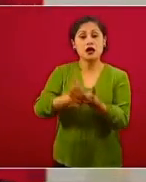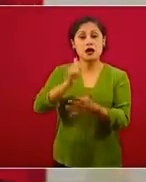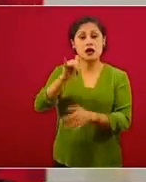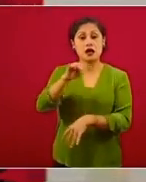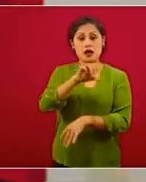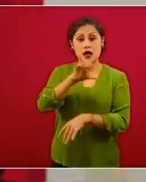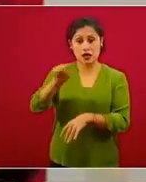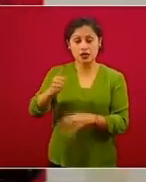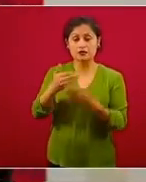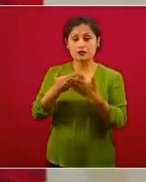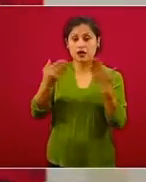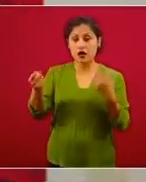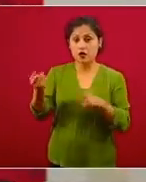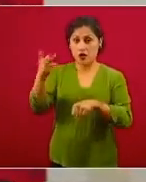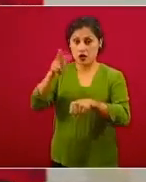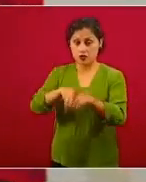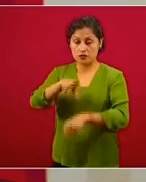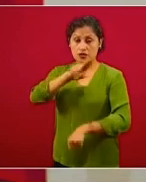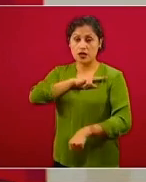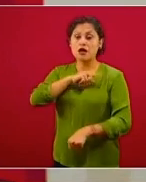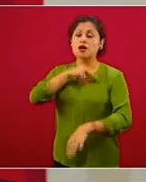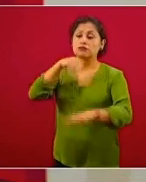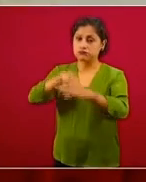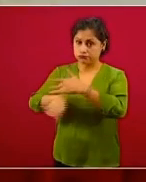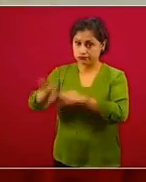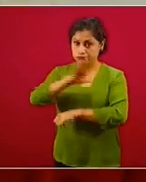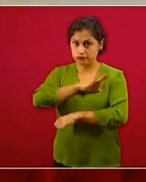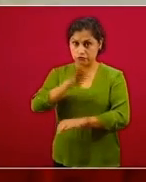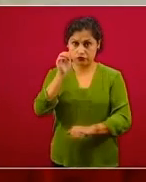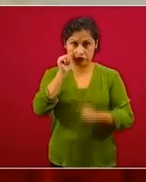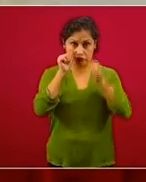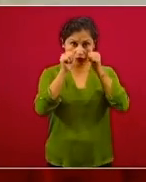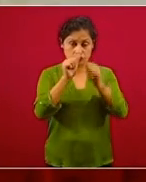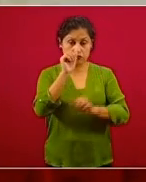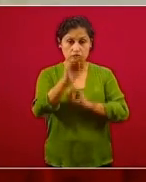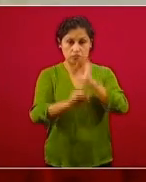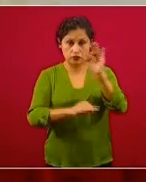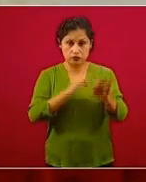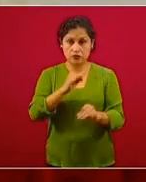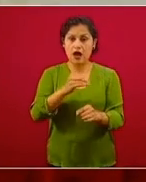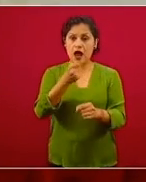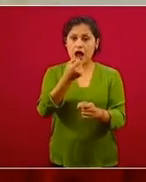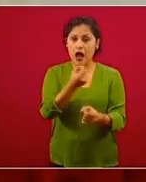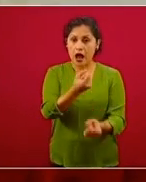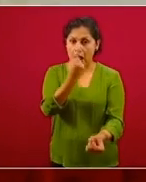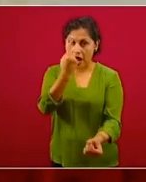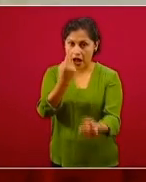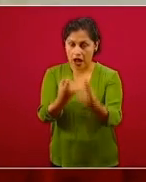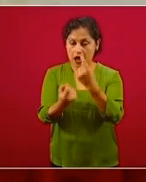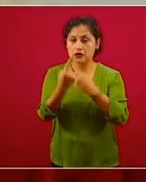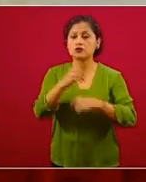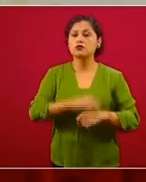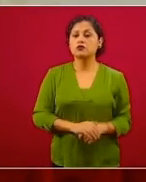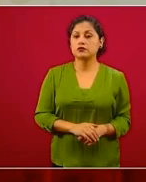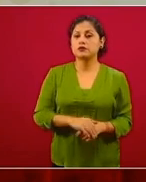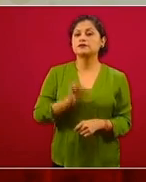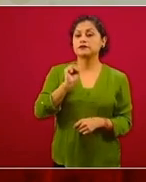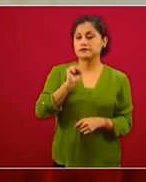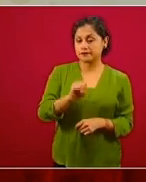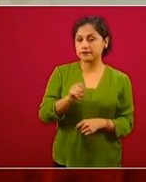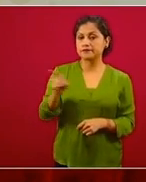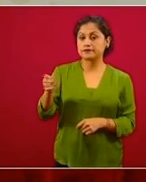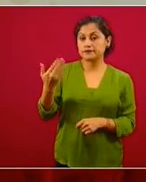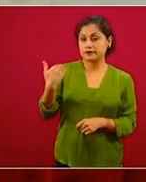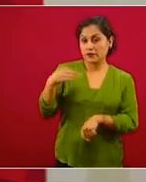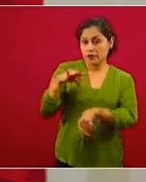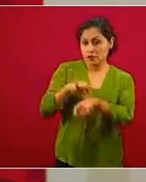this has been reached through an agreement with private hospitals. All of these mechanisms have allowed us to